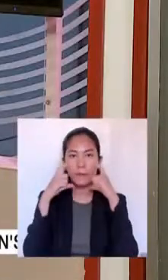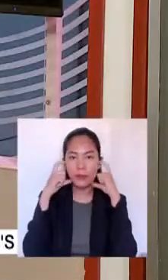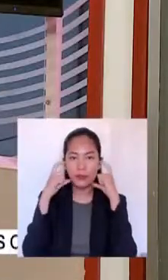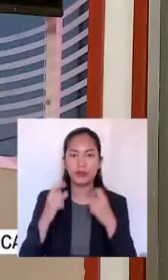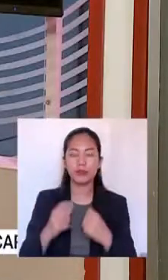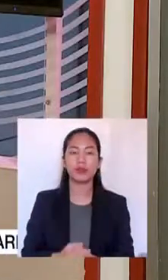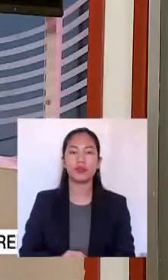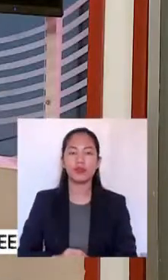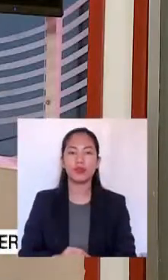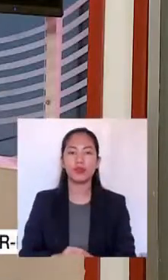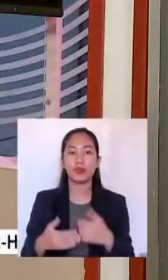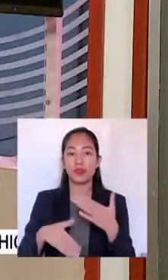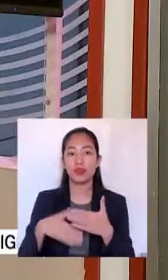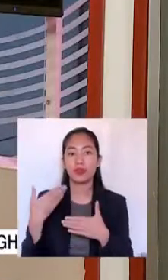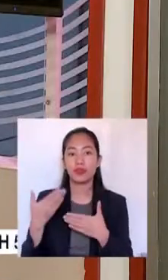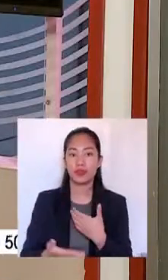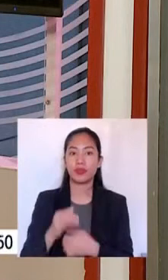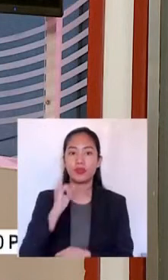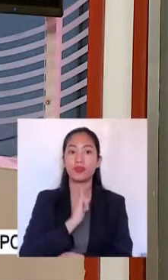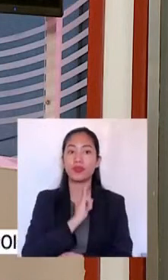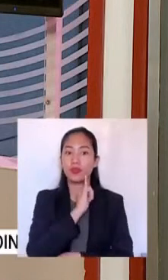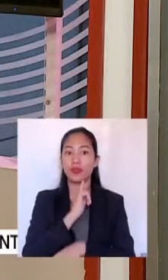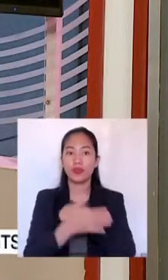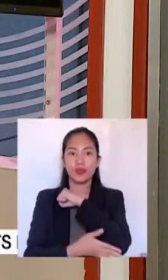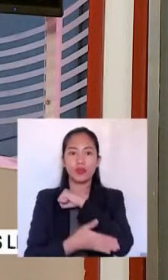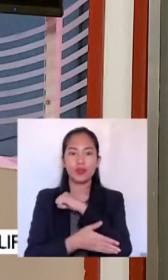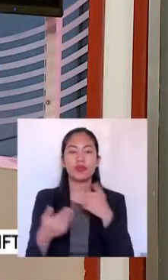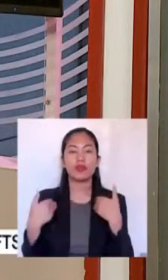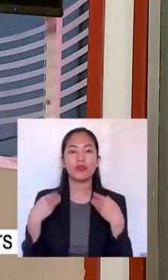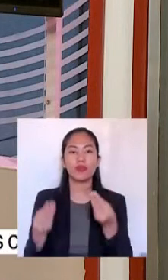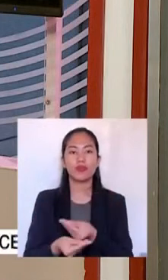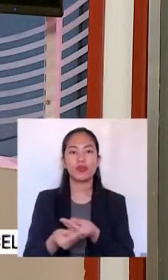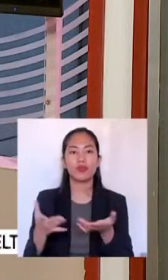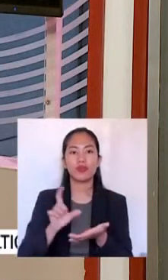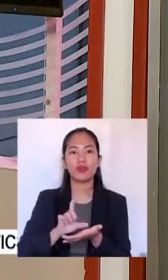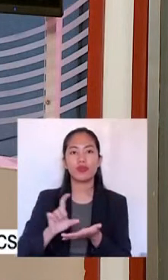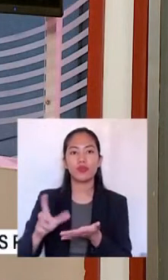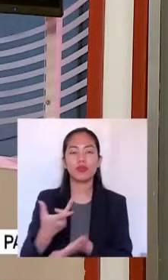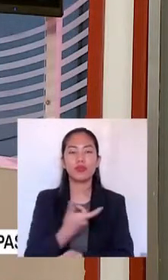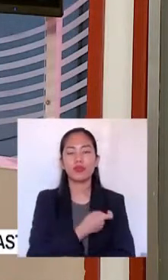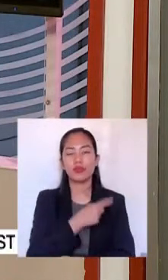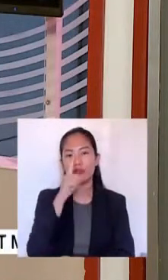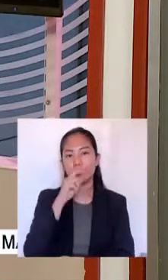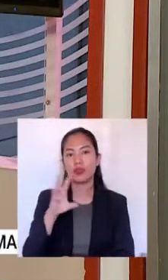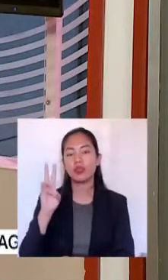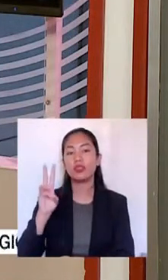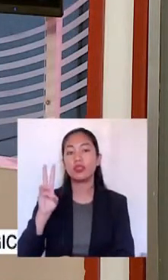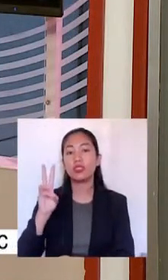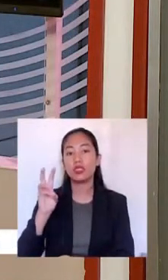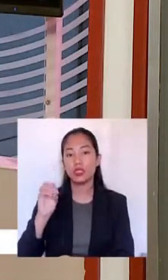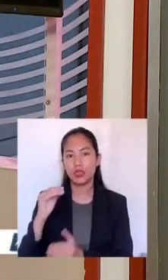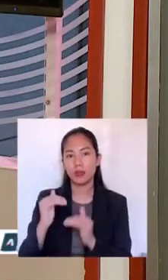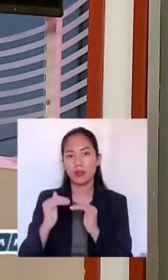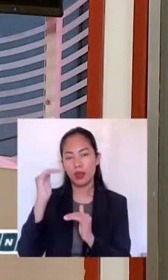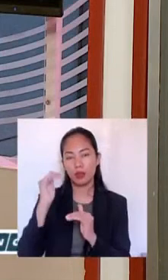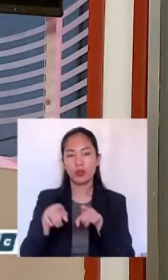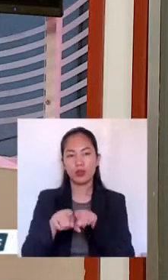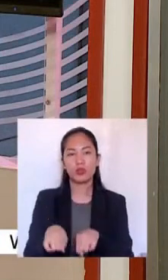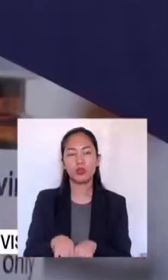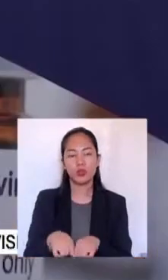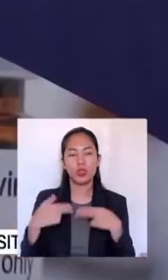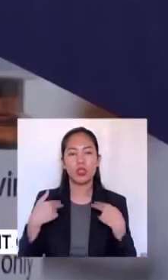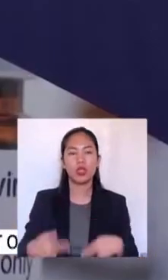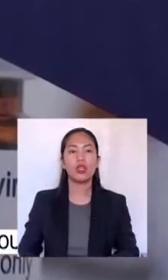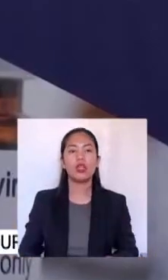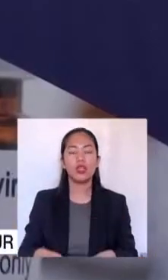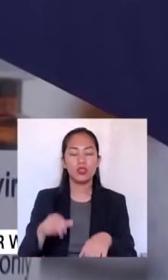Israel expands its rollout of fourth COVID-19 shots to anyone over 60 and health workers amid an Omicron-fueled surge. The